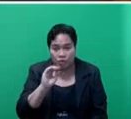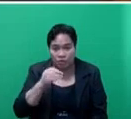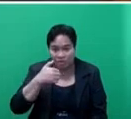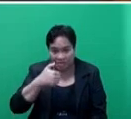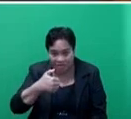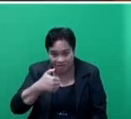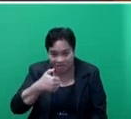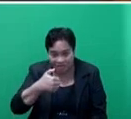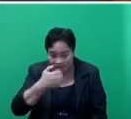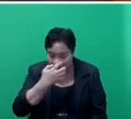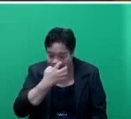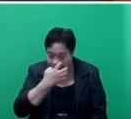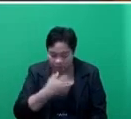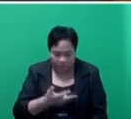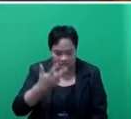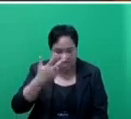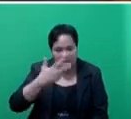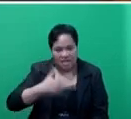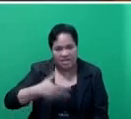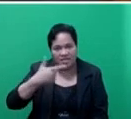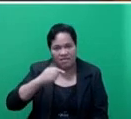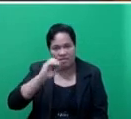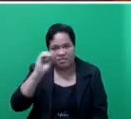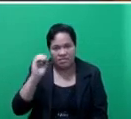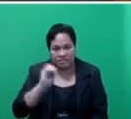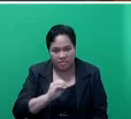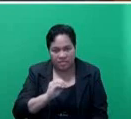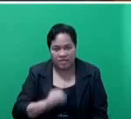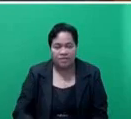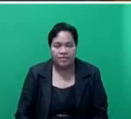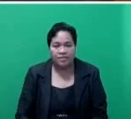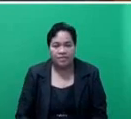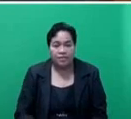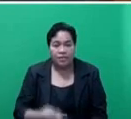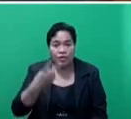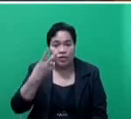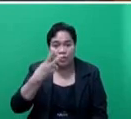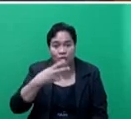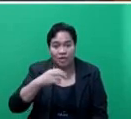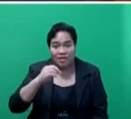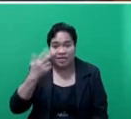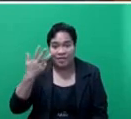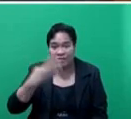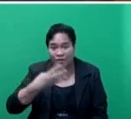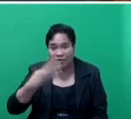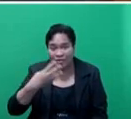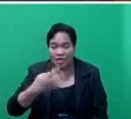2006, it was 87%. In 2014, it